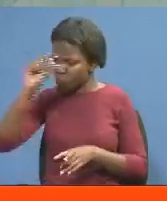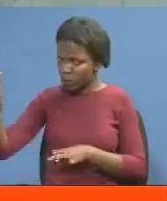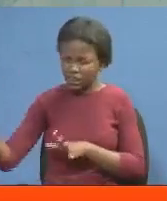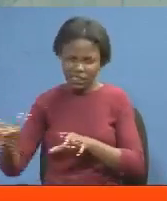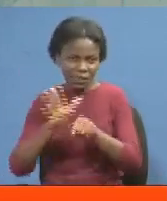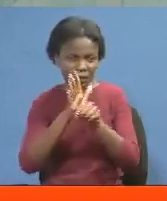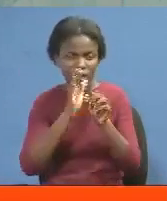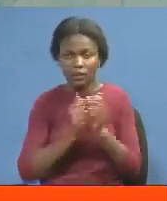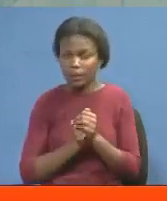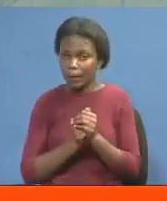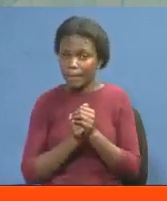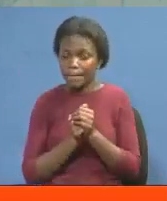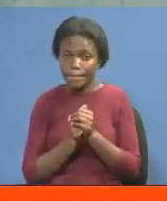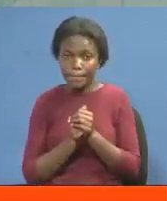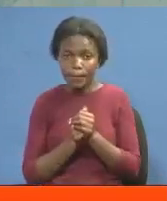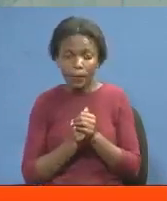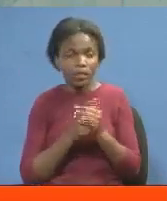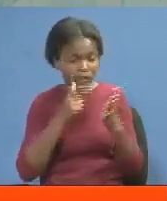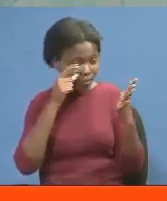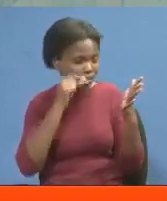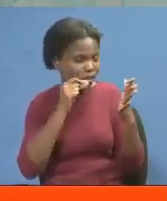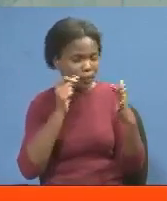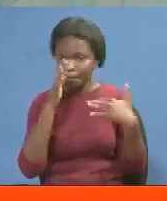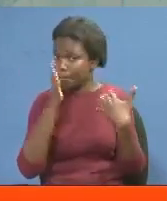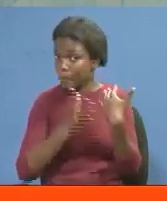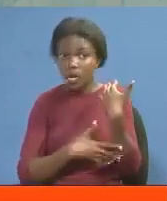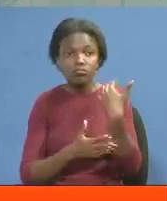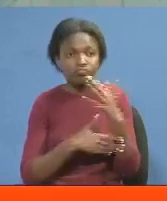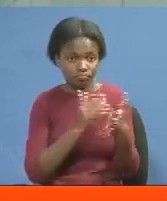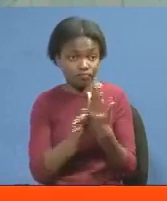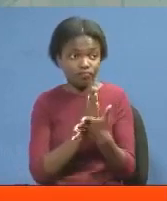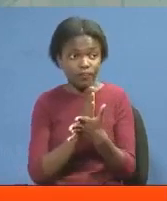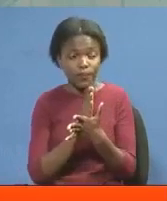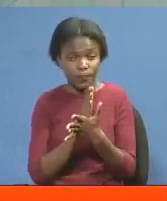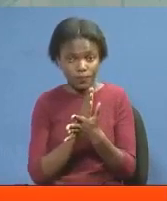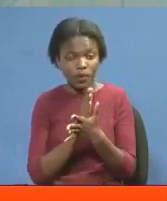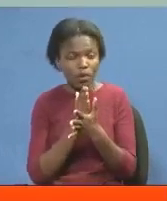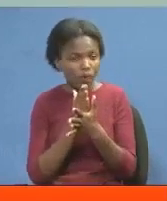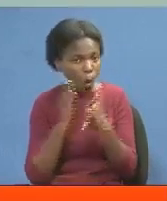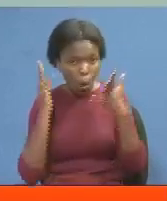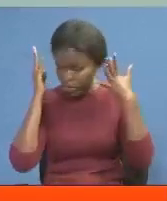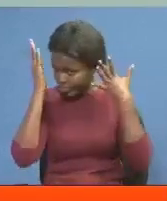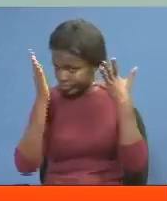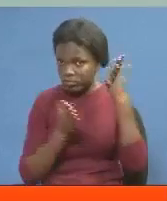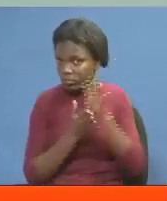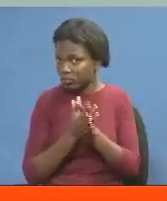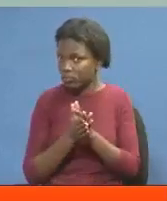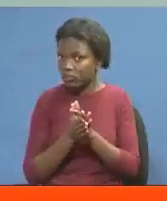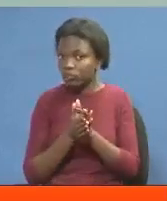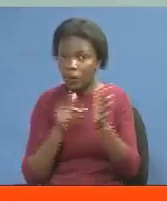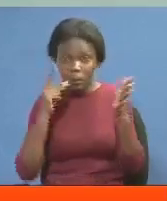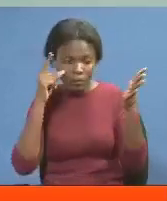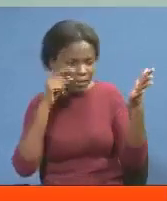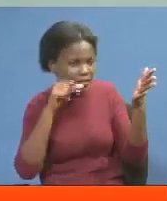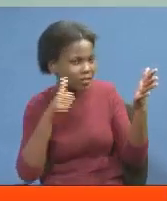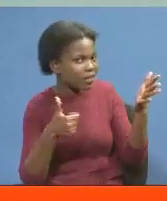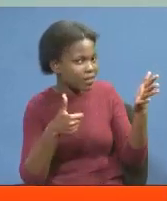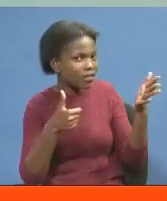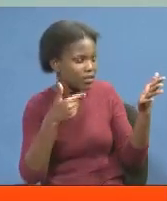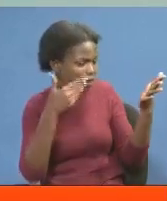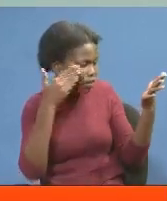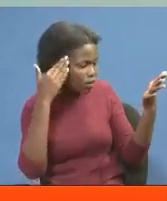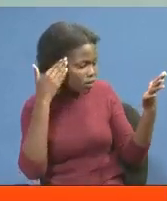Man, it's the crazy. Picture is scary. Yeah. It's scary. Whoa. That puts another picture in my mind where, I